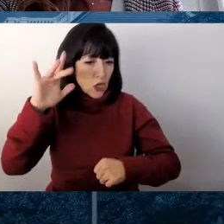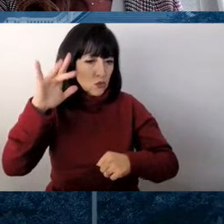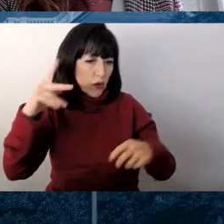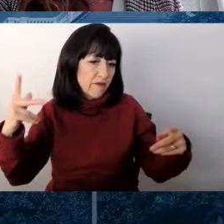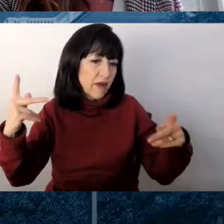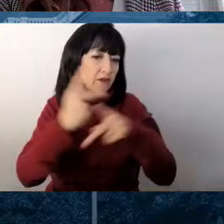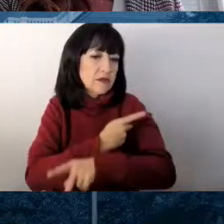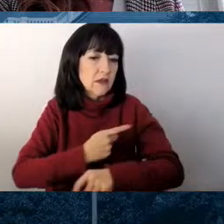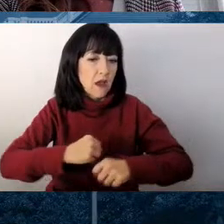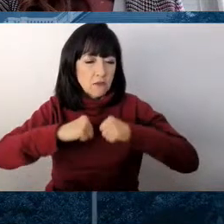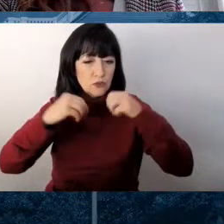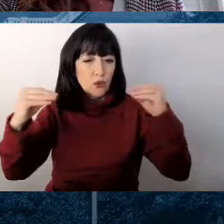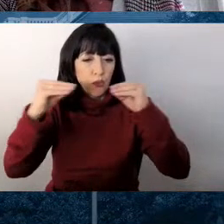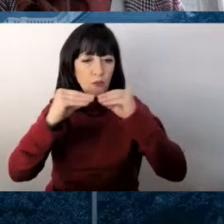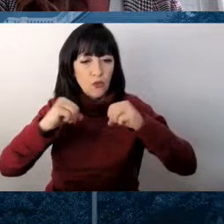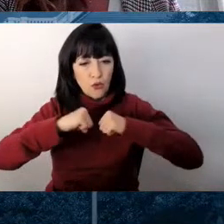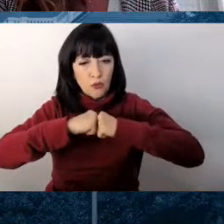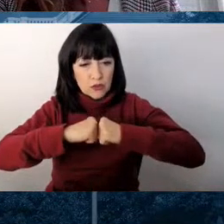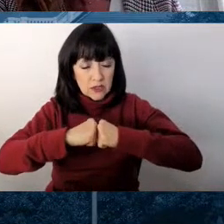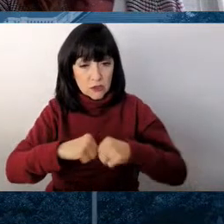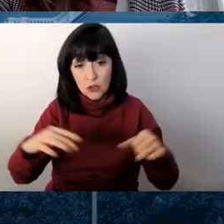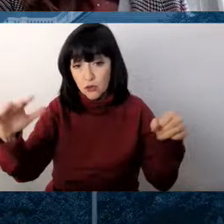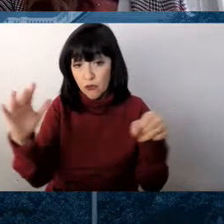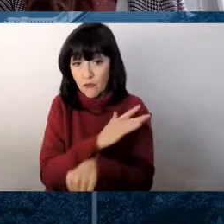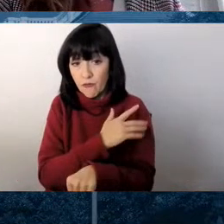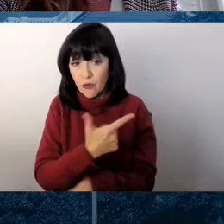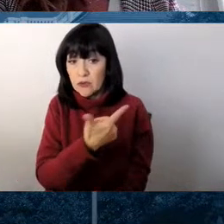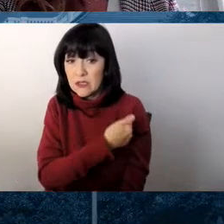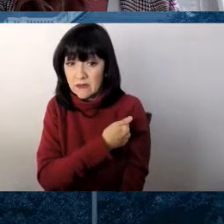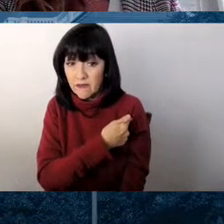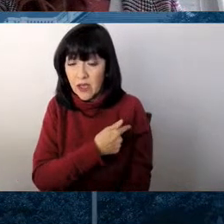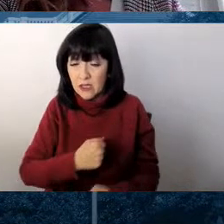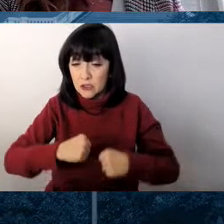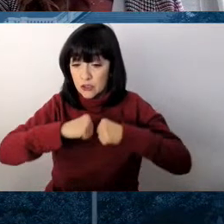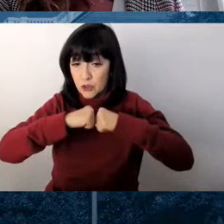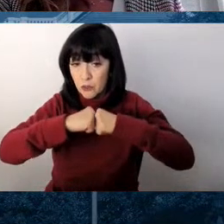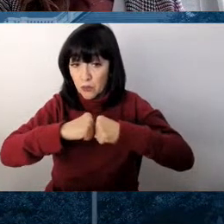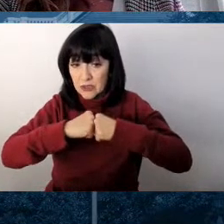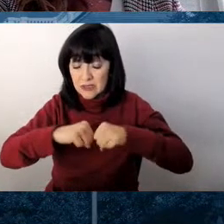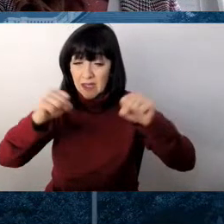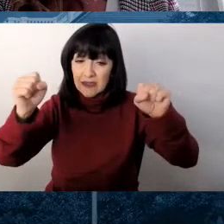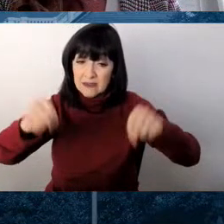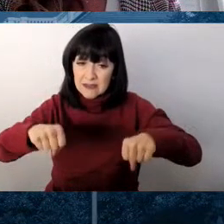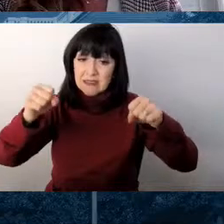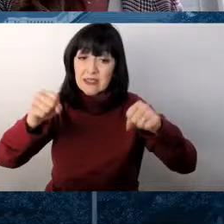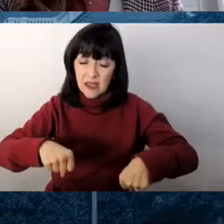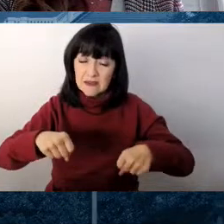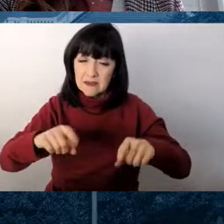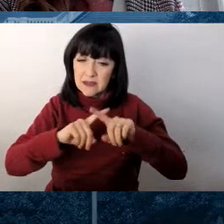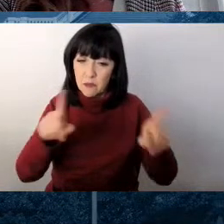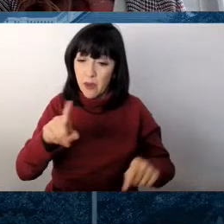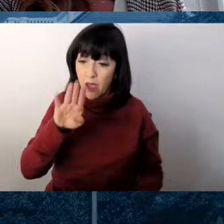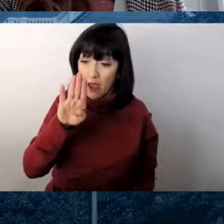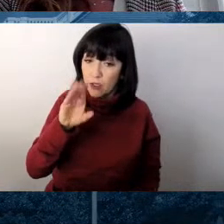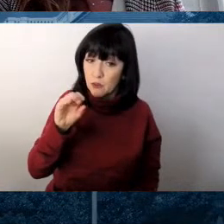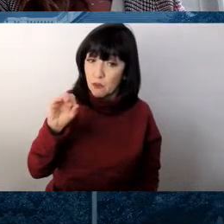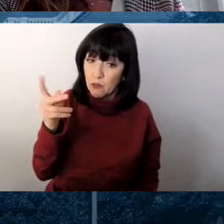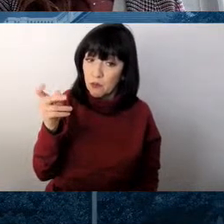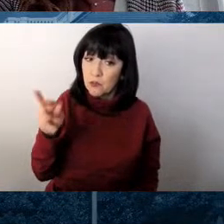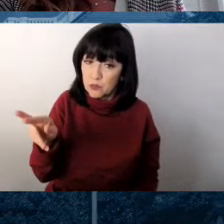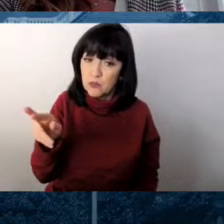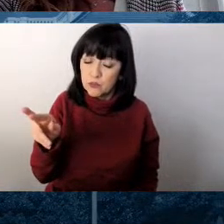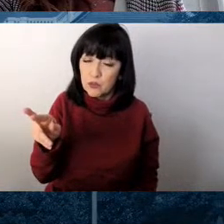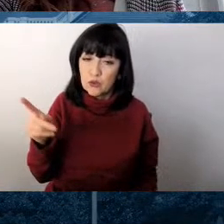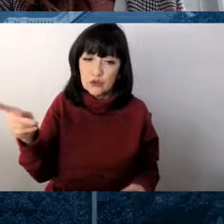vaccinated still protects against severe illness, but the boosters are much more likely to block